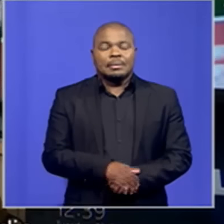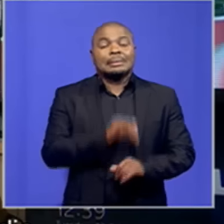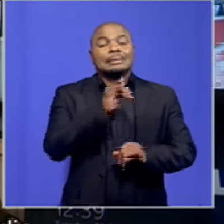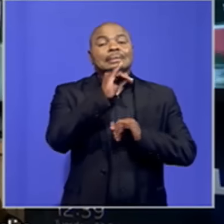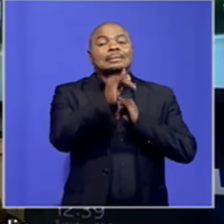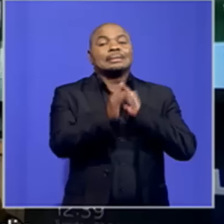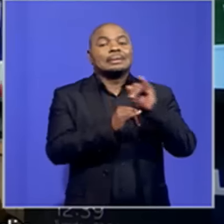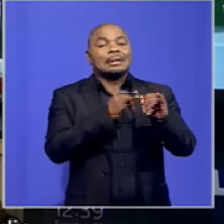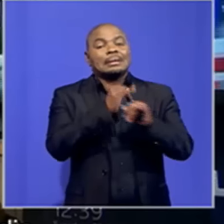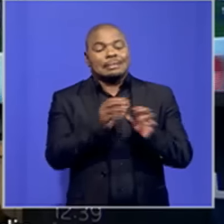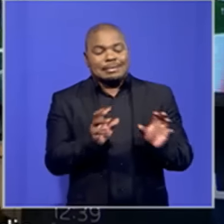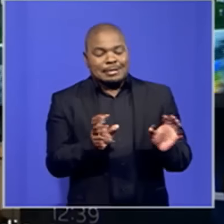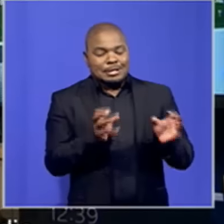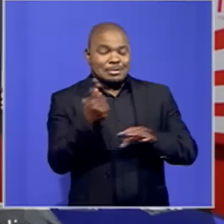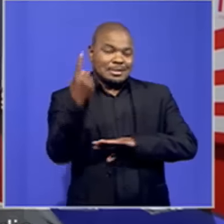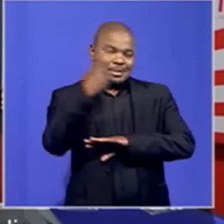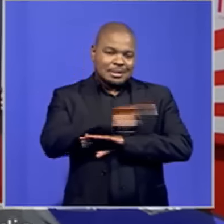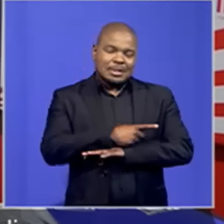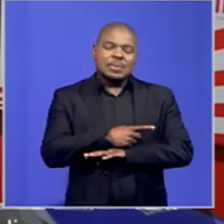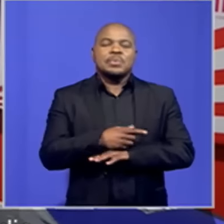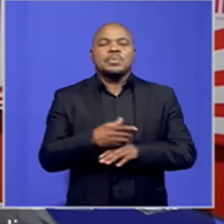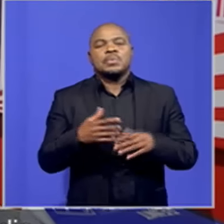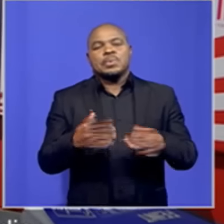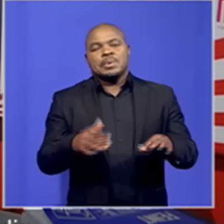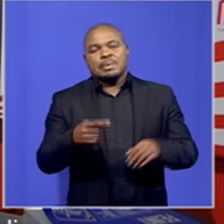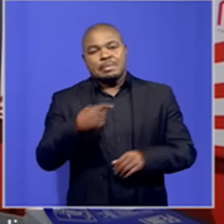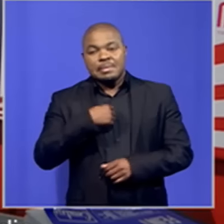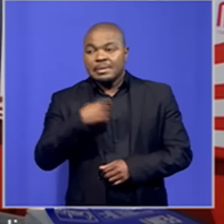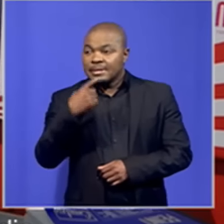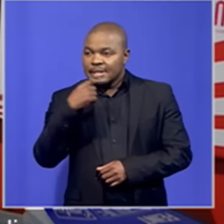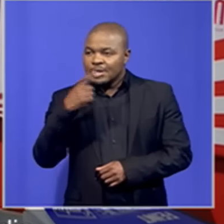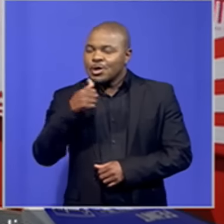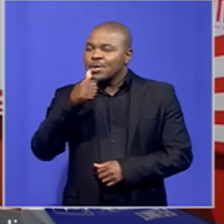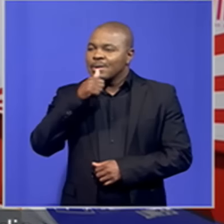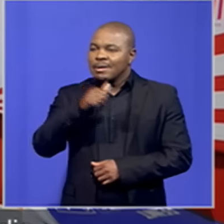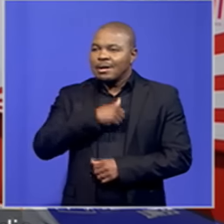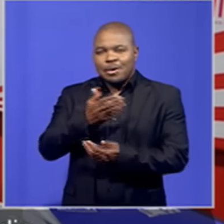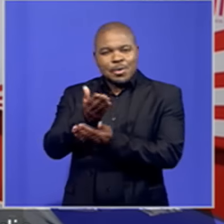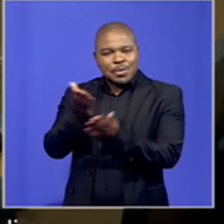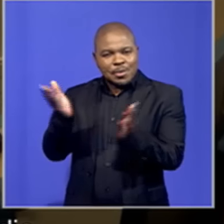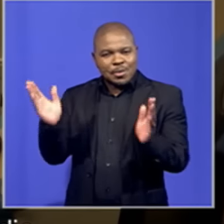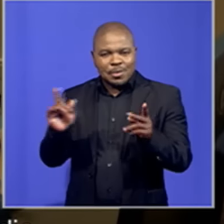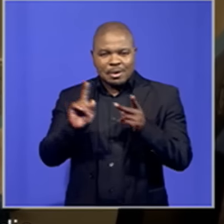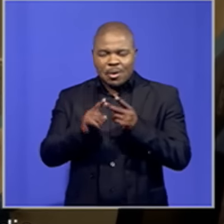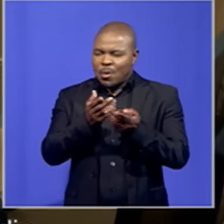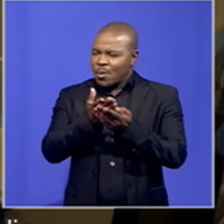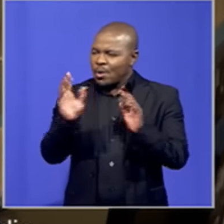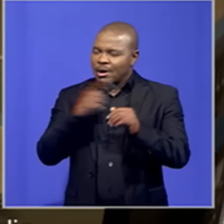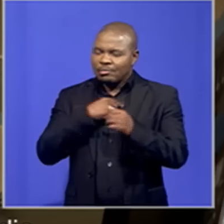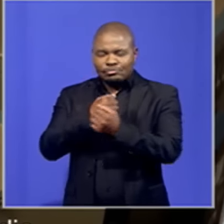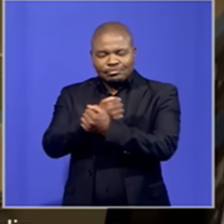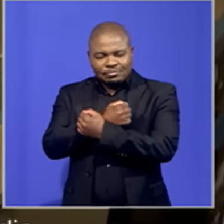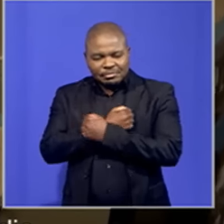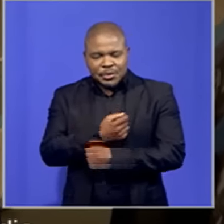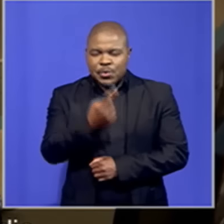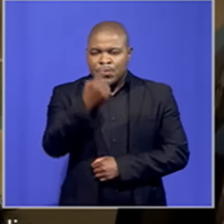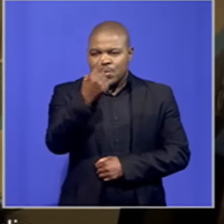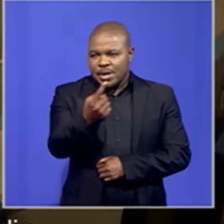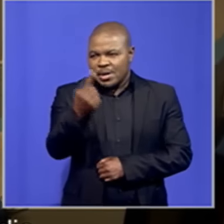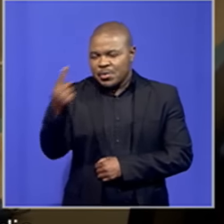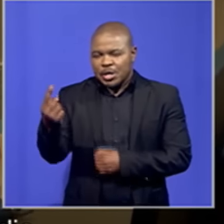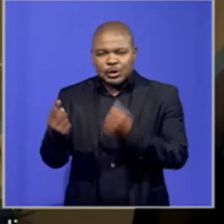International Radio Day au se ke re ho lona mahlohonolo ke ao ke le rata kaofela 1 by 1